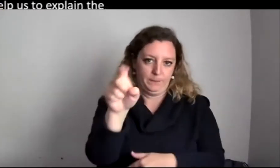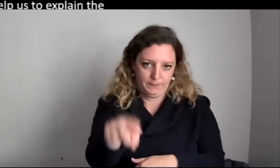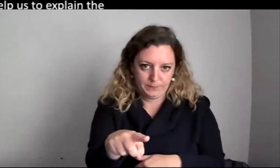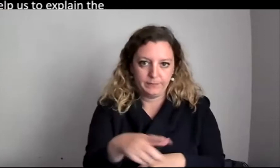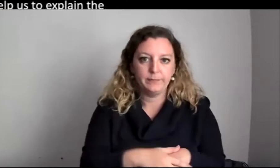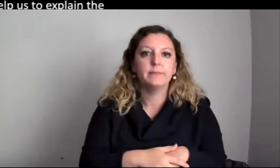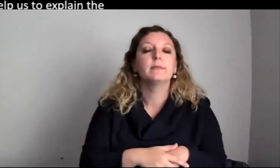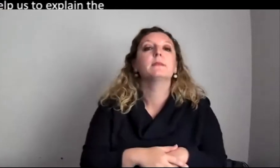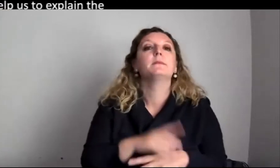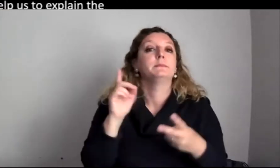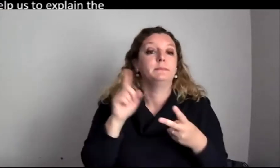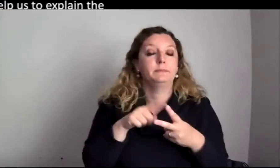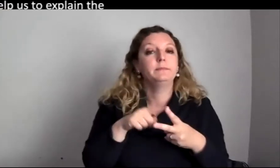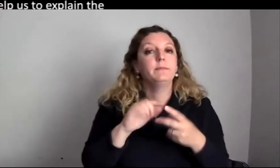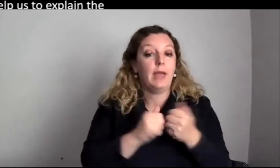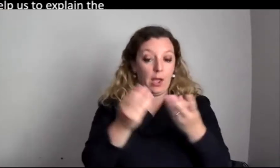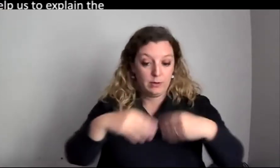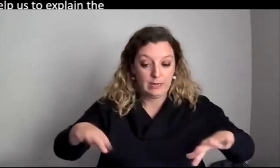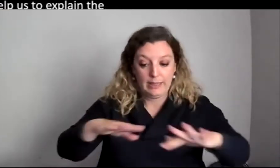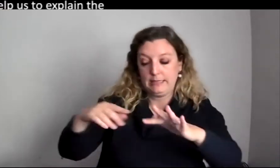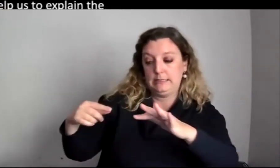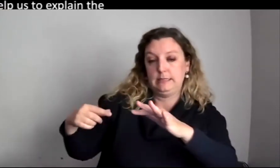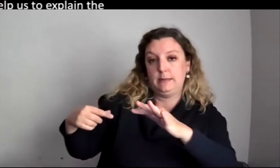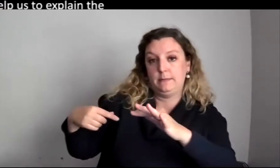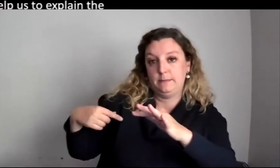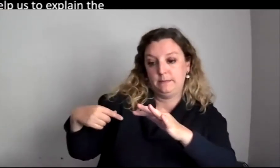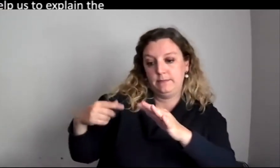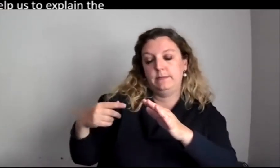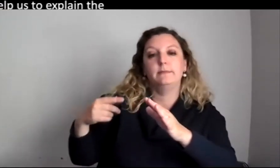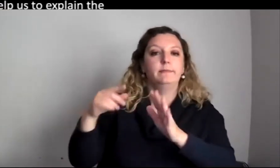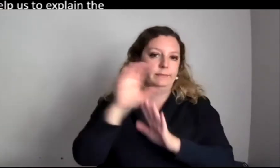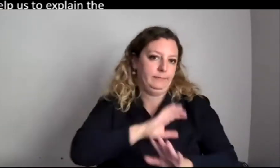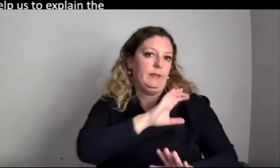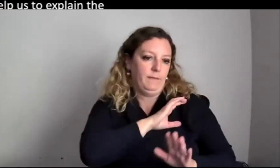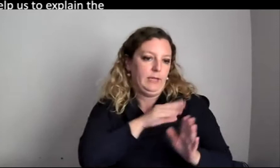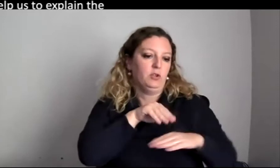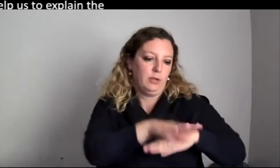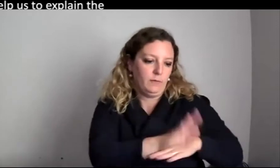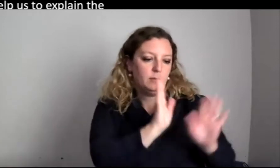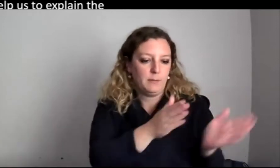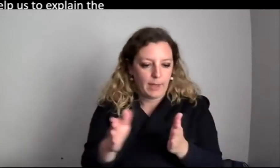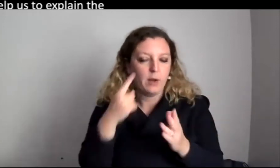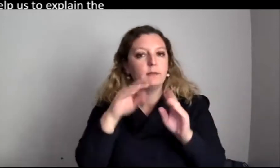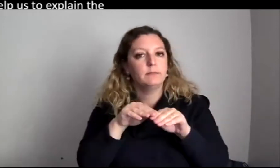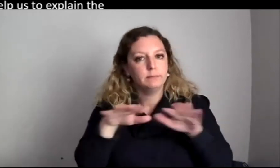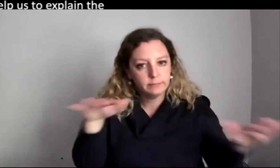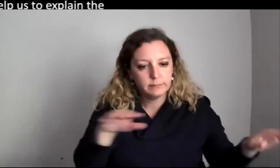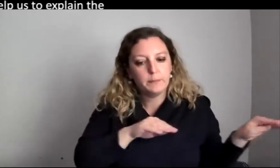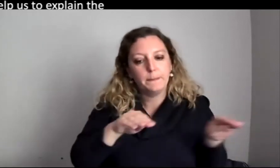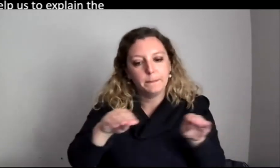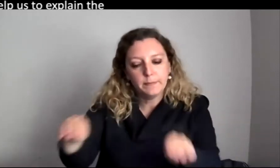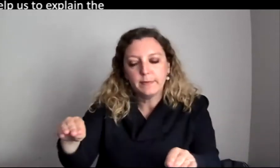And these are, first, how do landscape genetic or landscape features influence patterns of distribution, migration, and